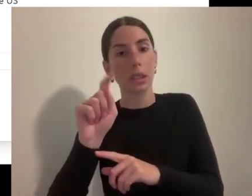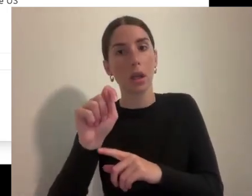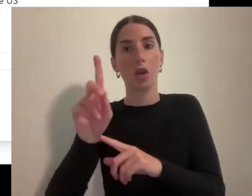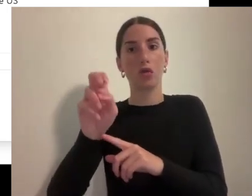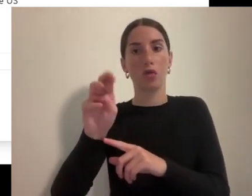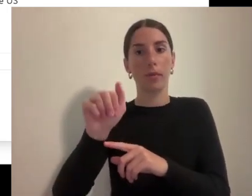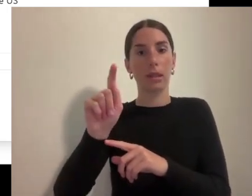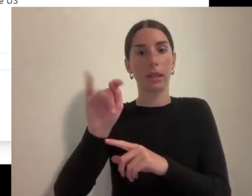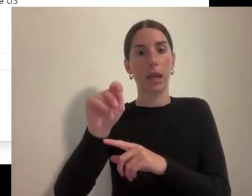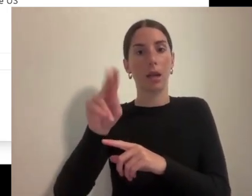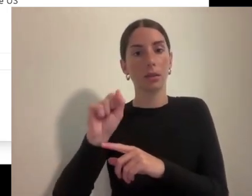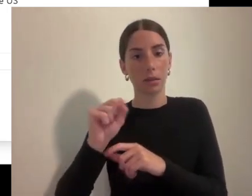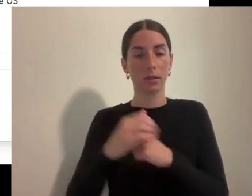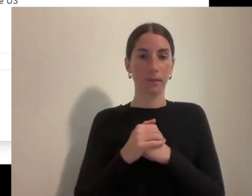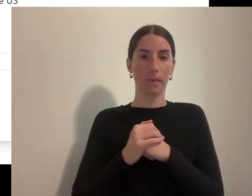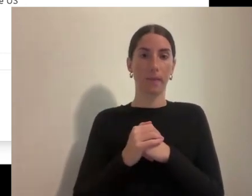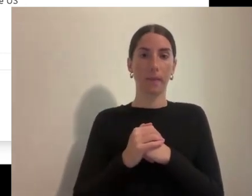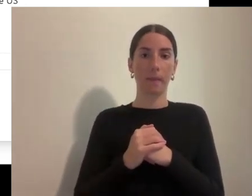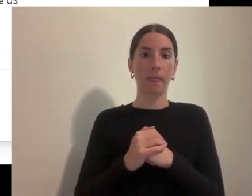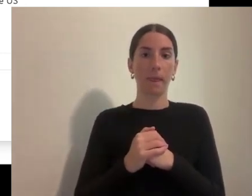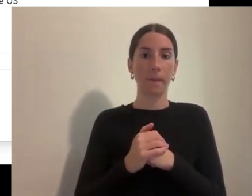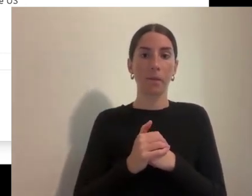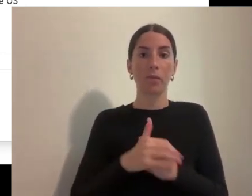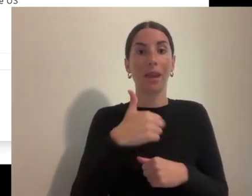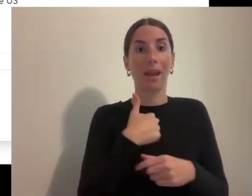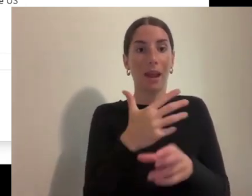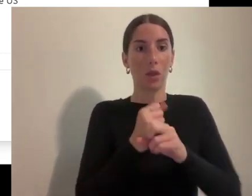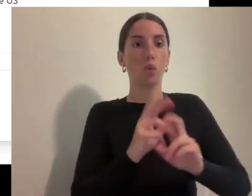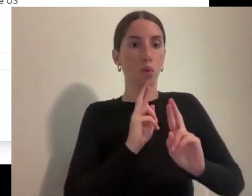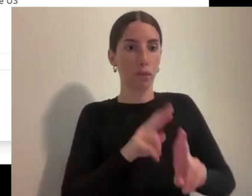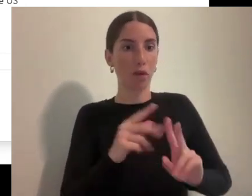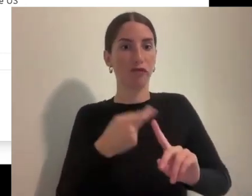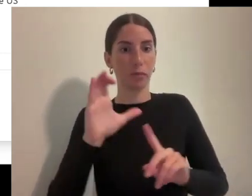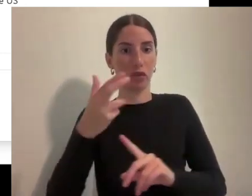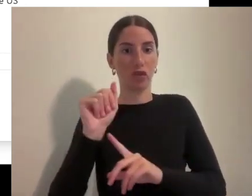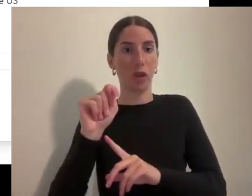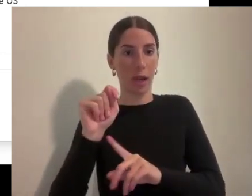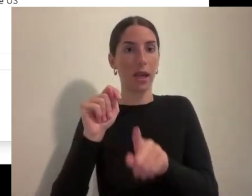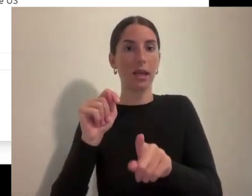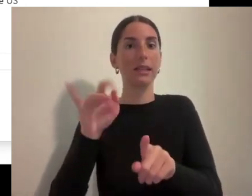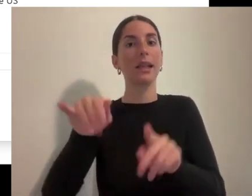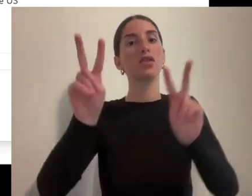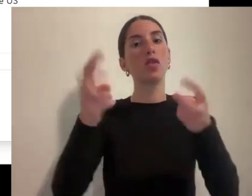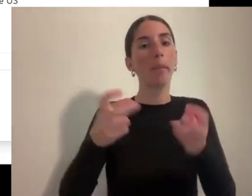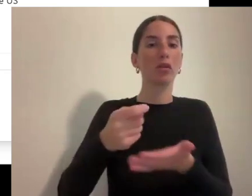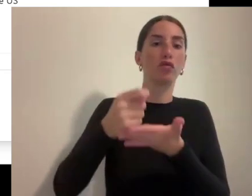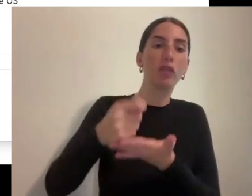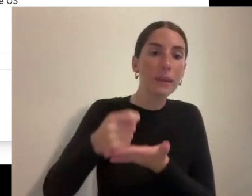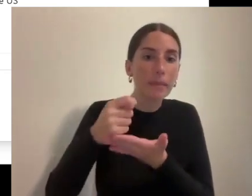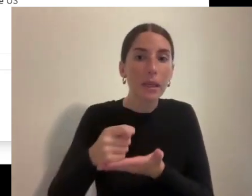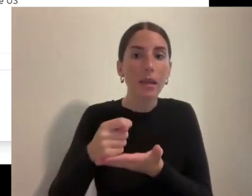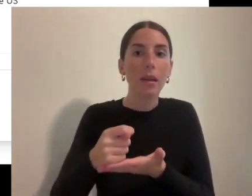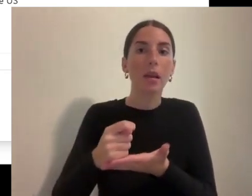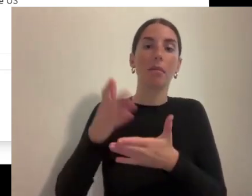And I'm getting a response from ChatGPT. These are the topical treatments, first line in mild to